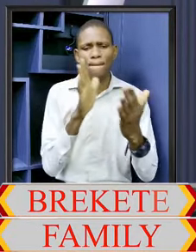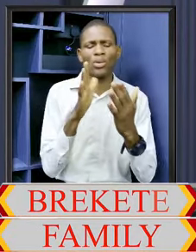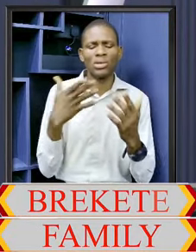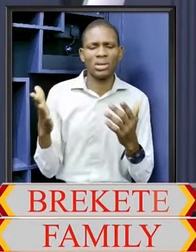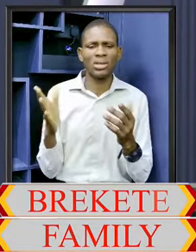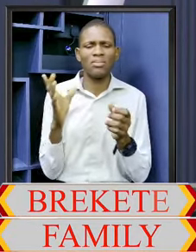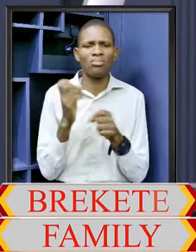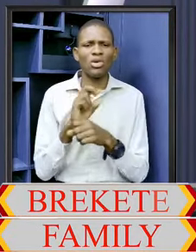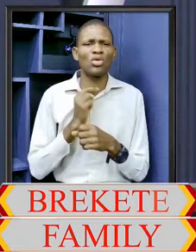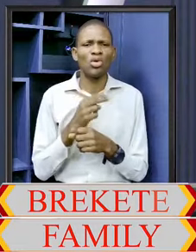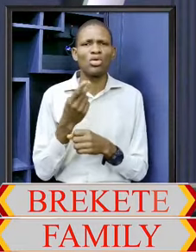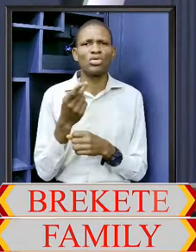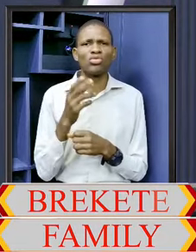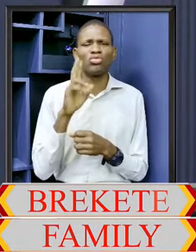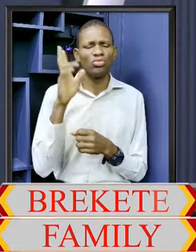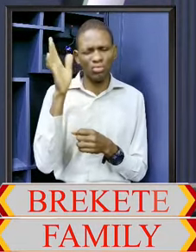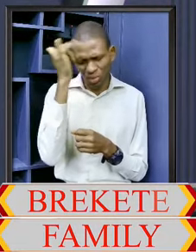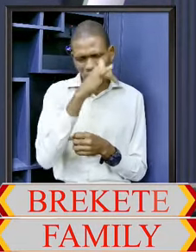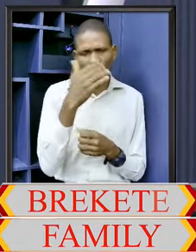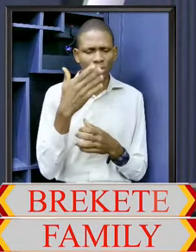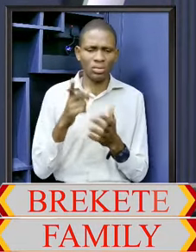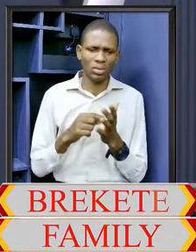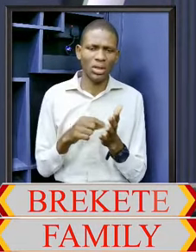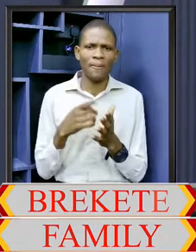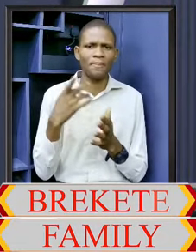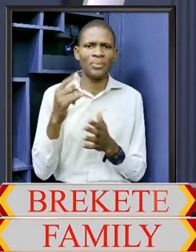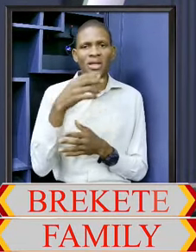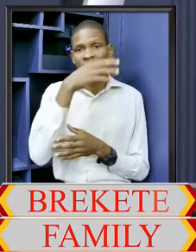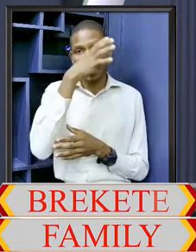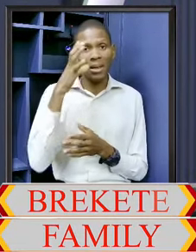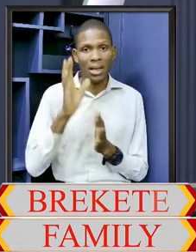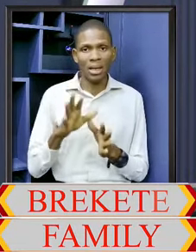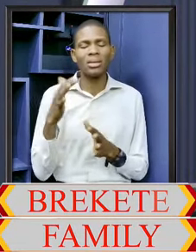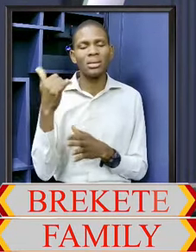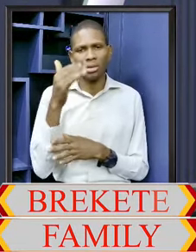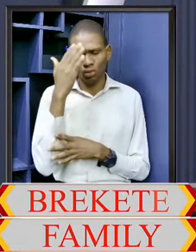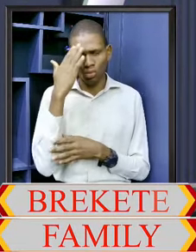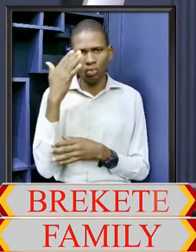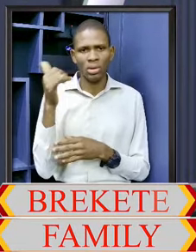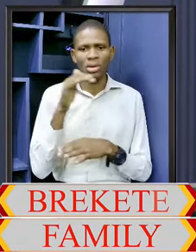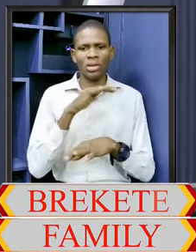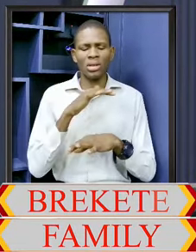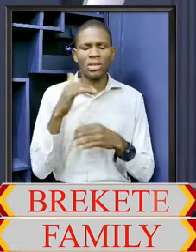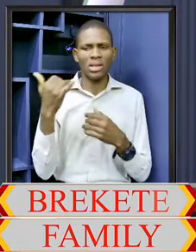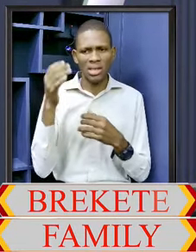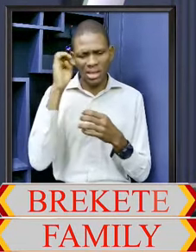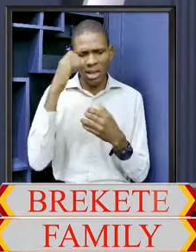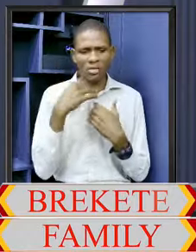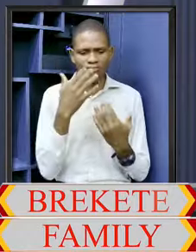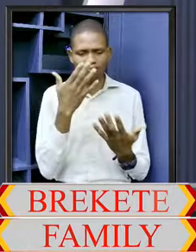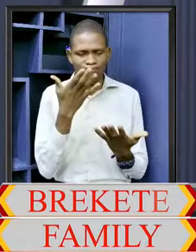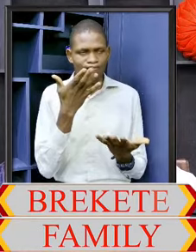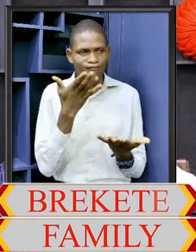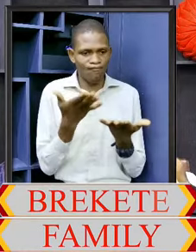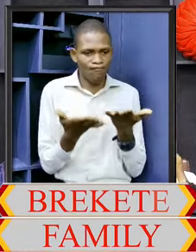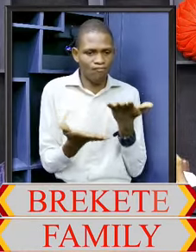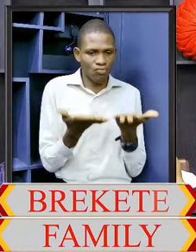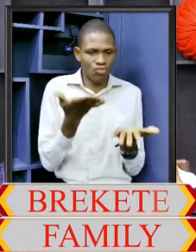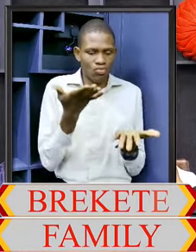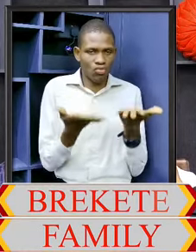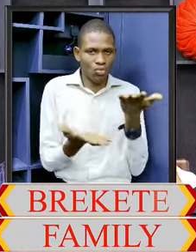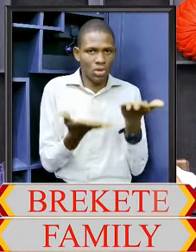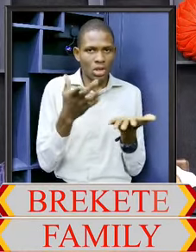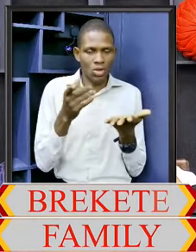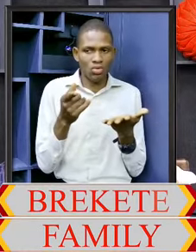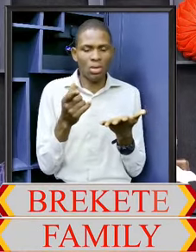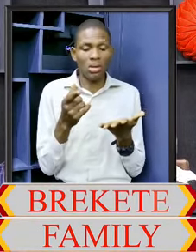And the people go understand. The criminals though, they don't wear you, they don't see you, see, say, Kai, this man is ready to save